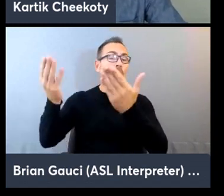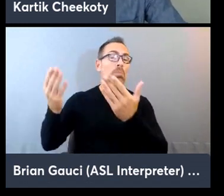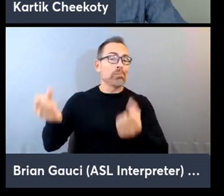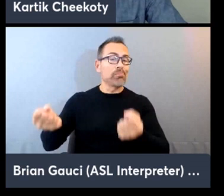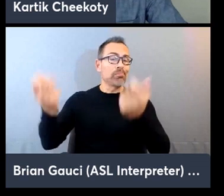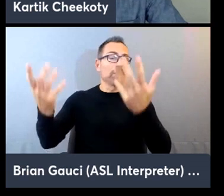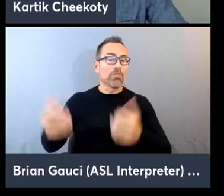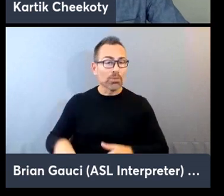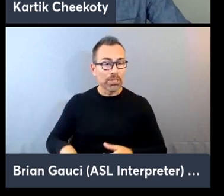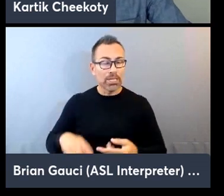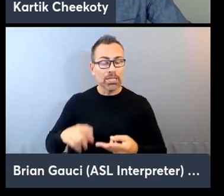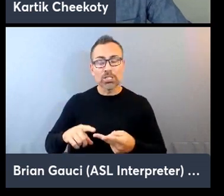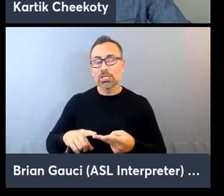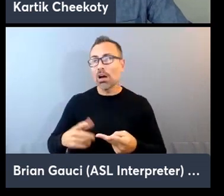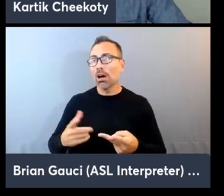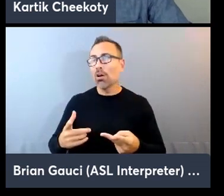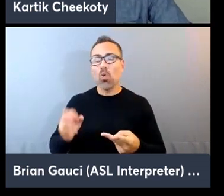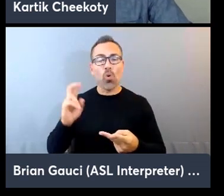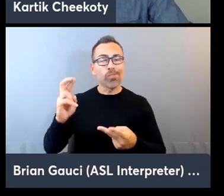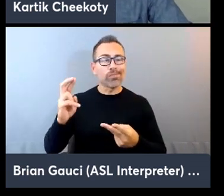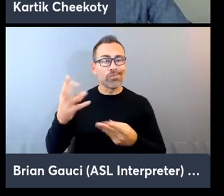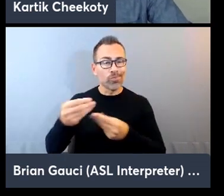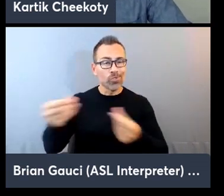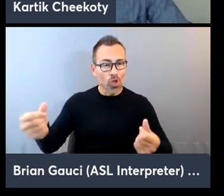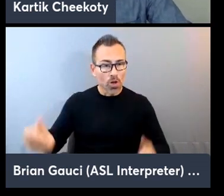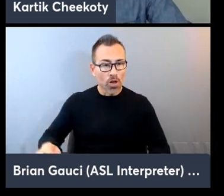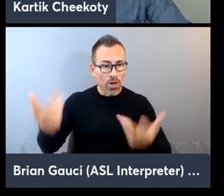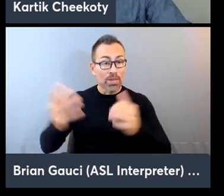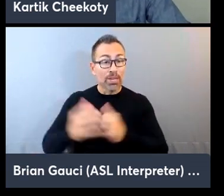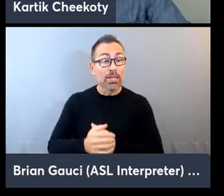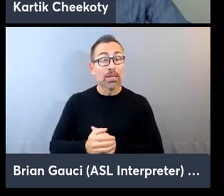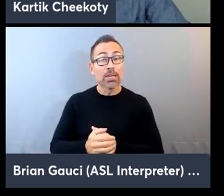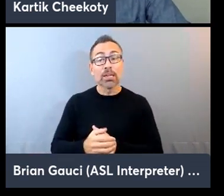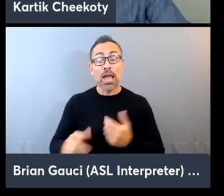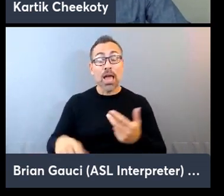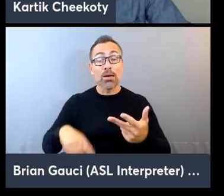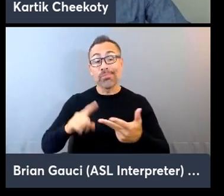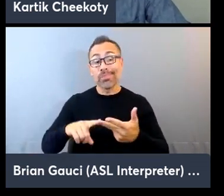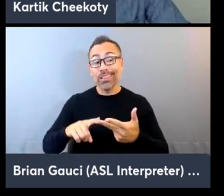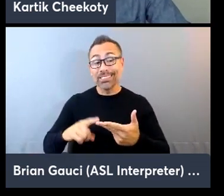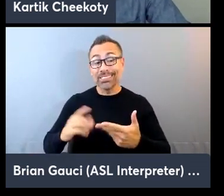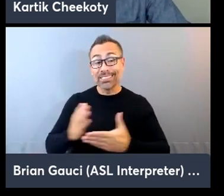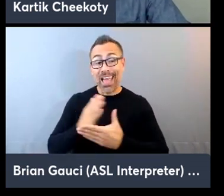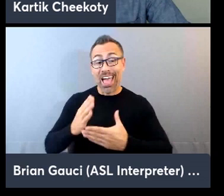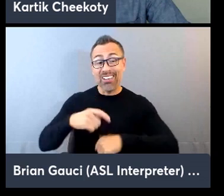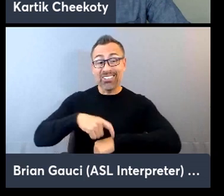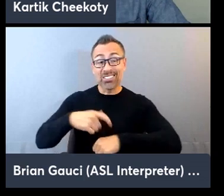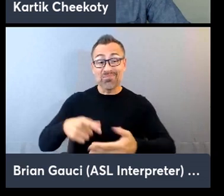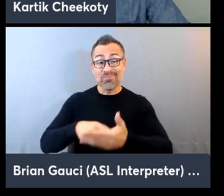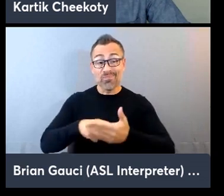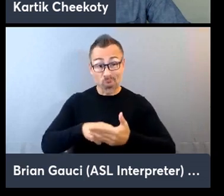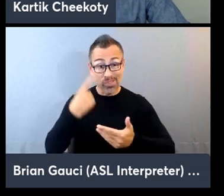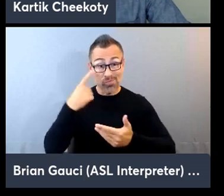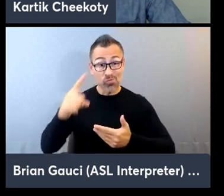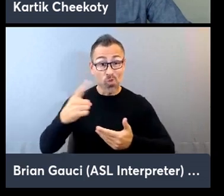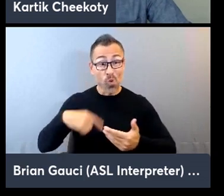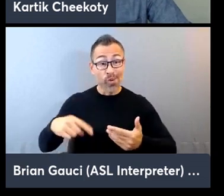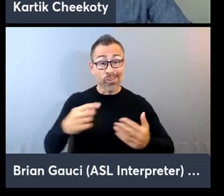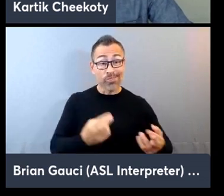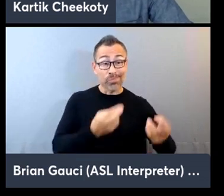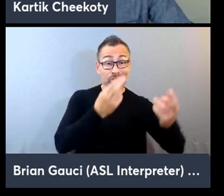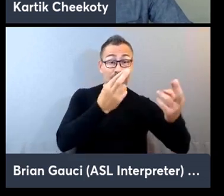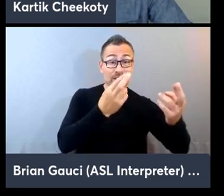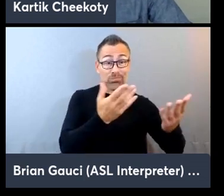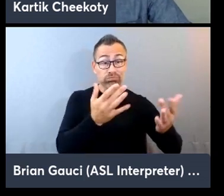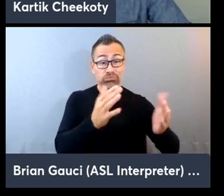resolved in the past 90 days, and the average time that has actually taken your team to resolve a recommendation,